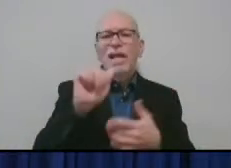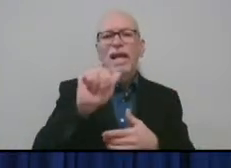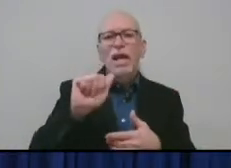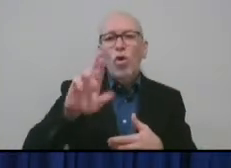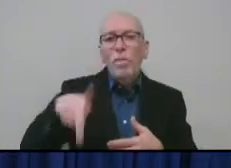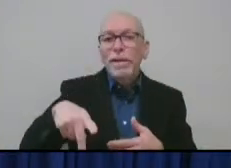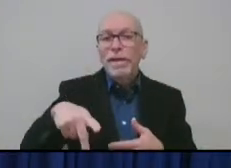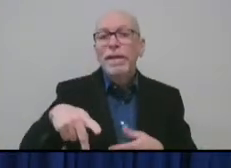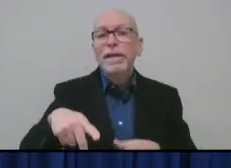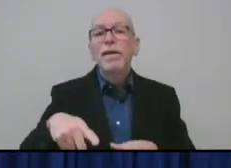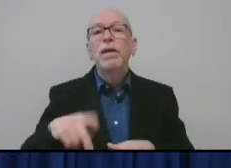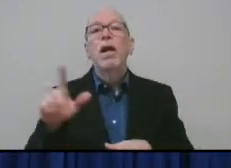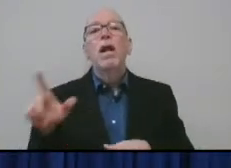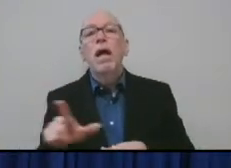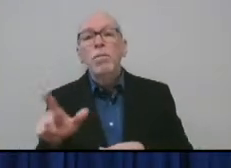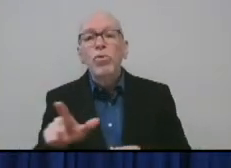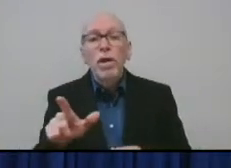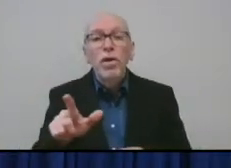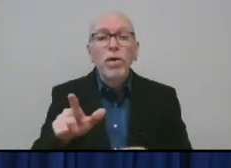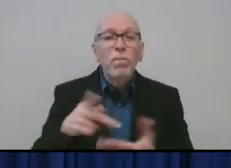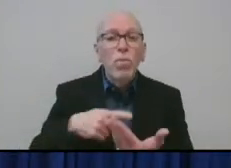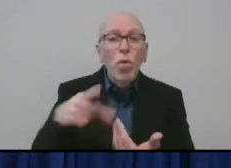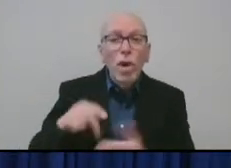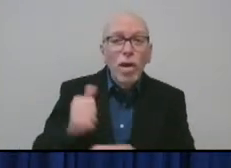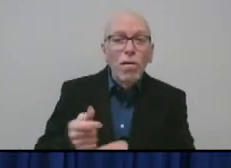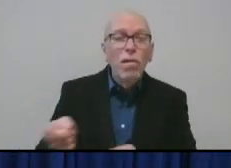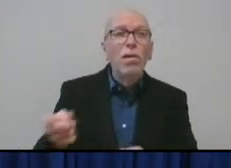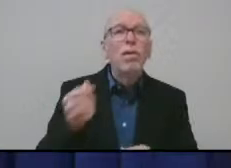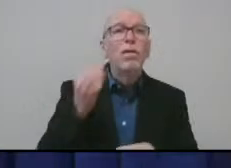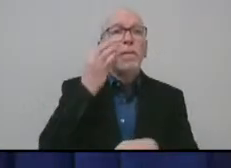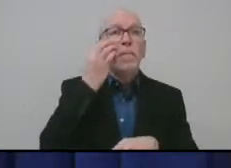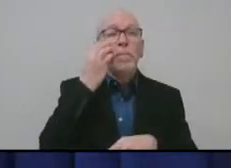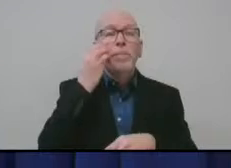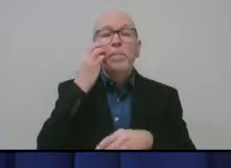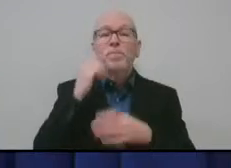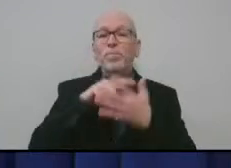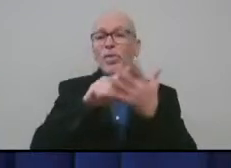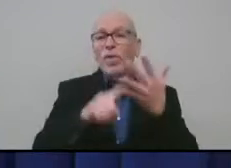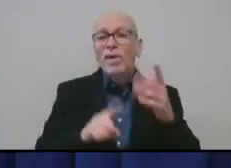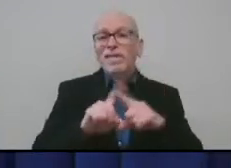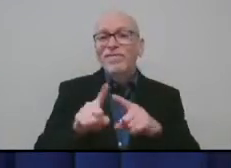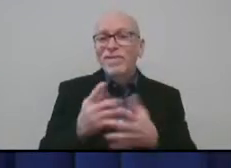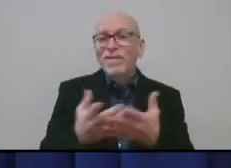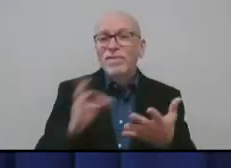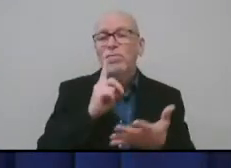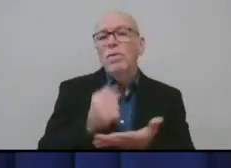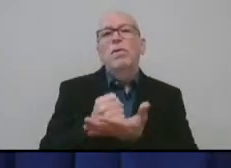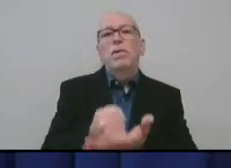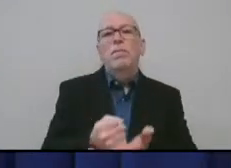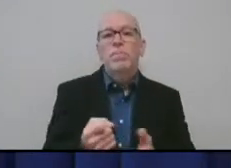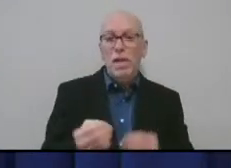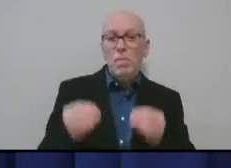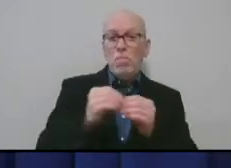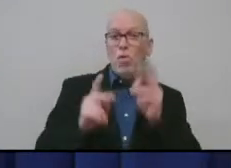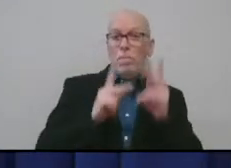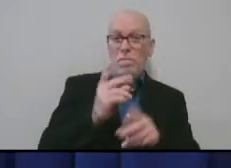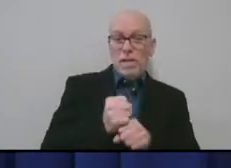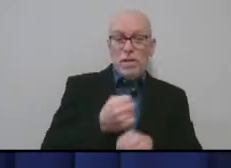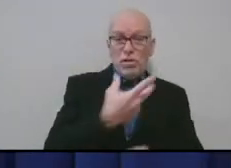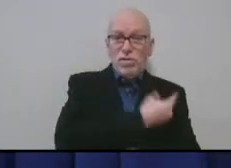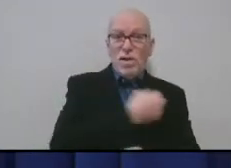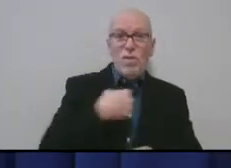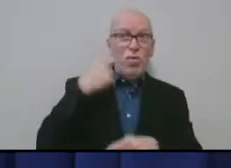AARP and the libraries, as you really elaborated on, these are all things that are helping. And the more people that get it, you hear anecdotally